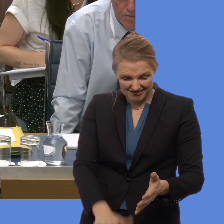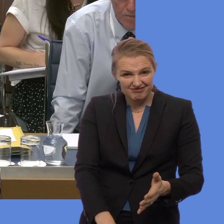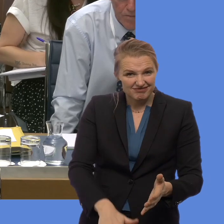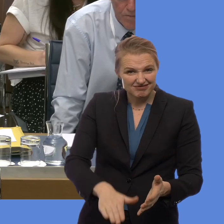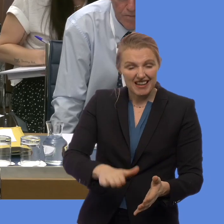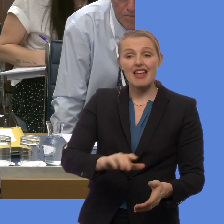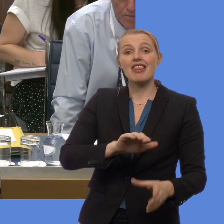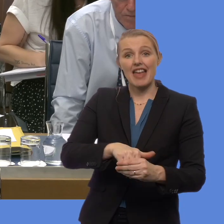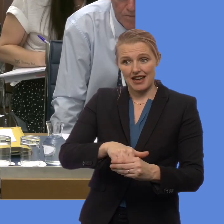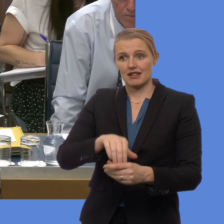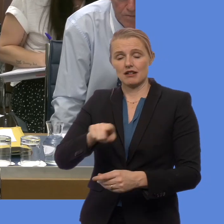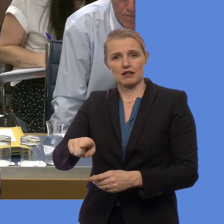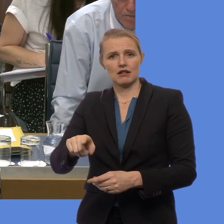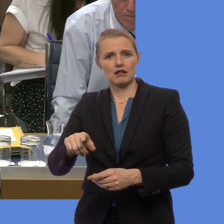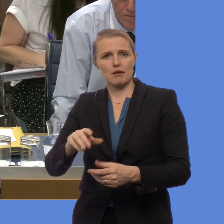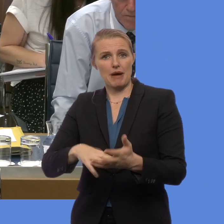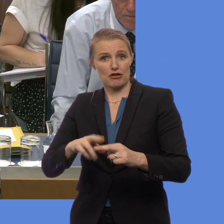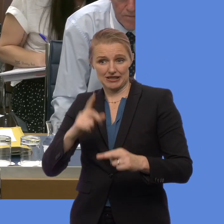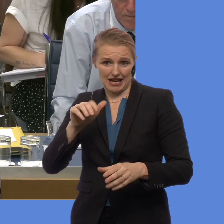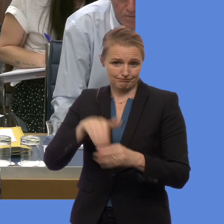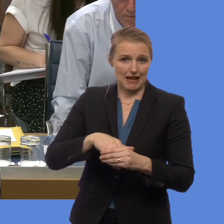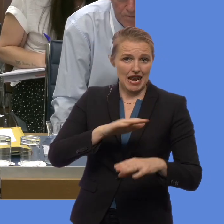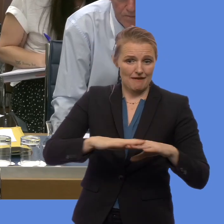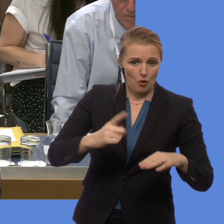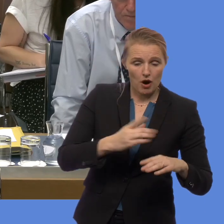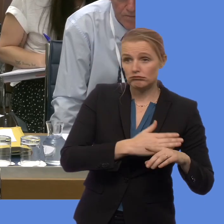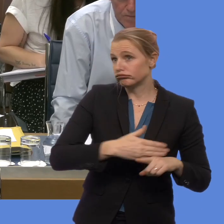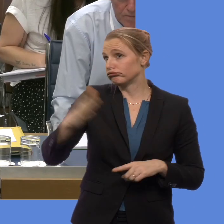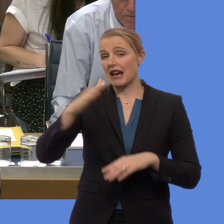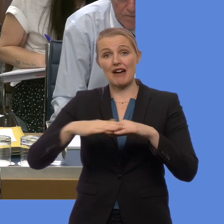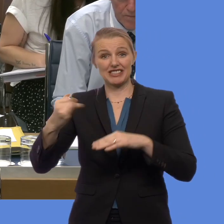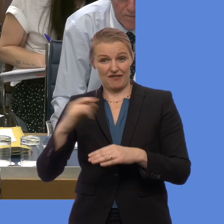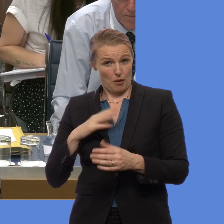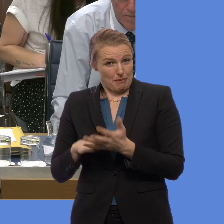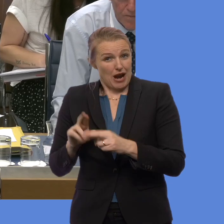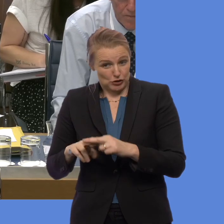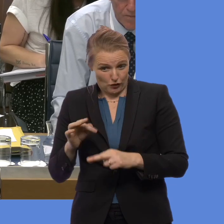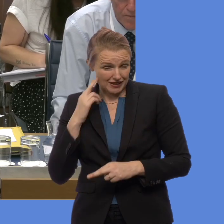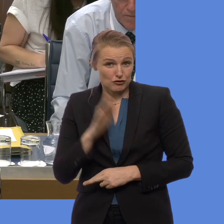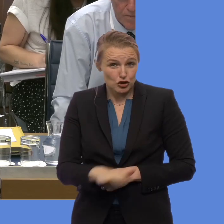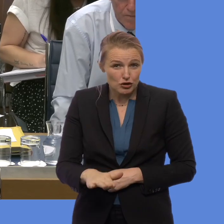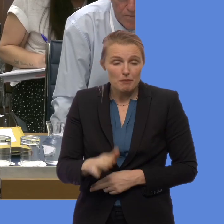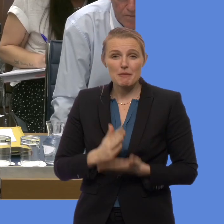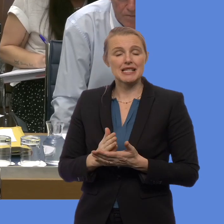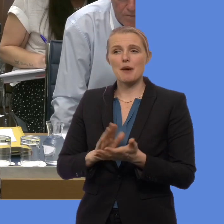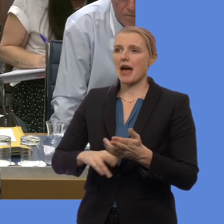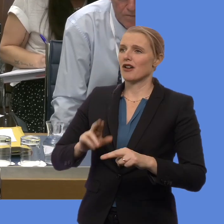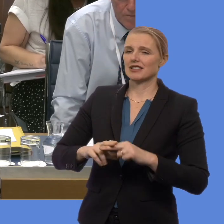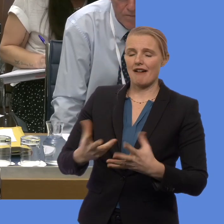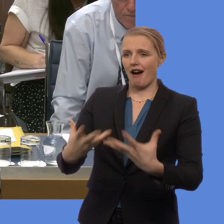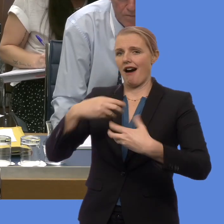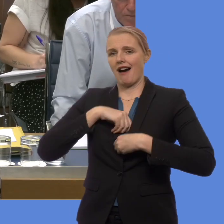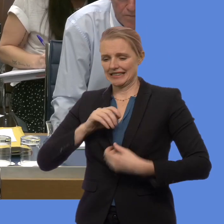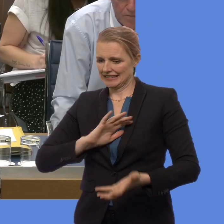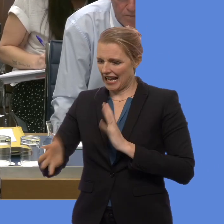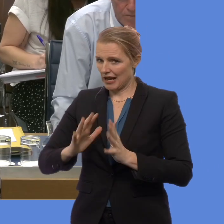1 beginners to Level 6 degree equivalent for parents of deaf children, to provide them with a linguistic skill set to help their deaf